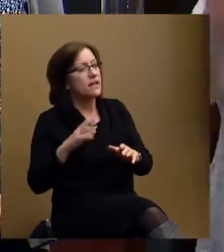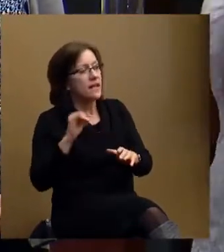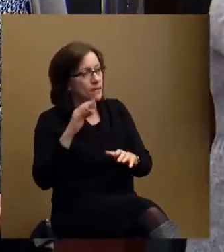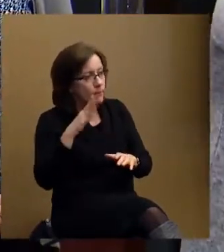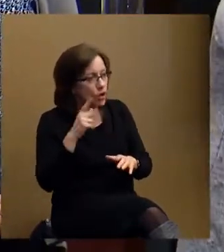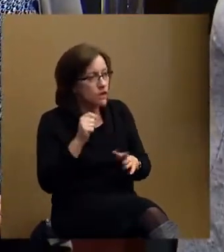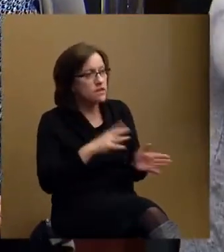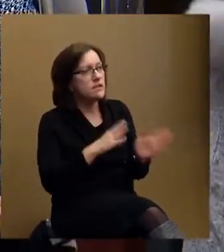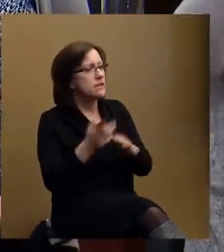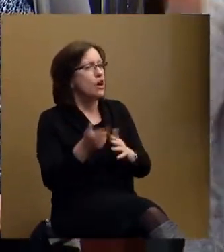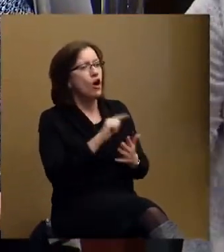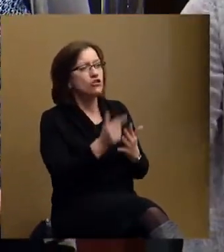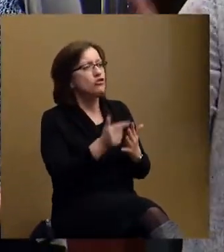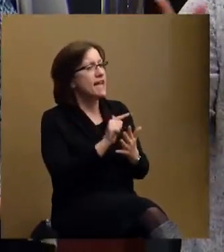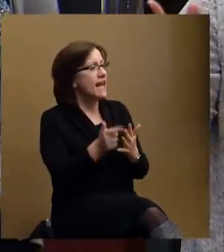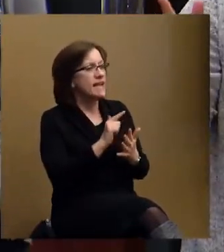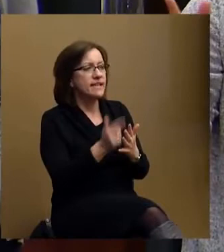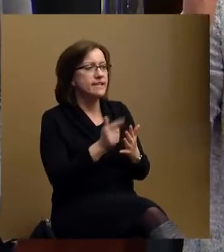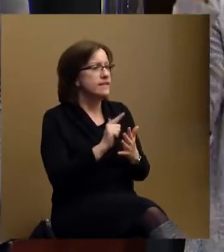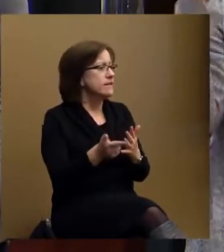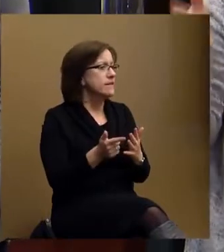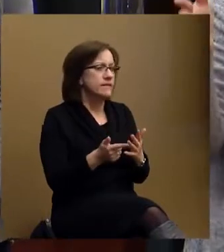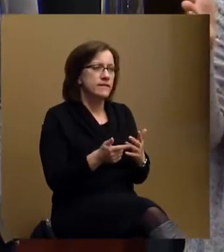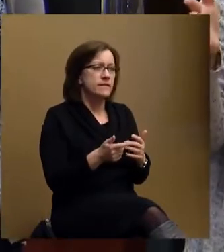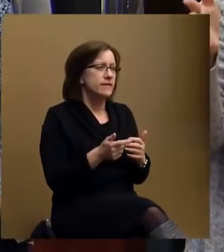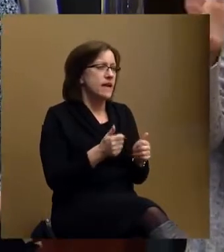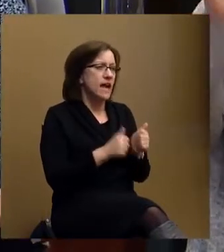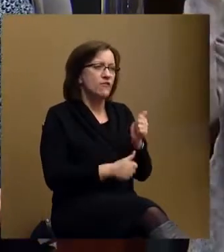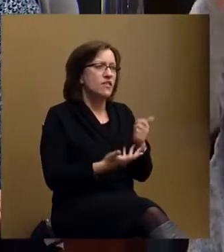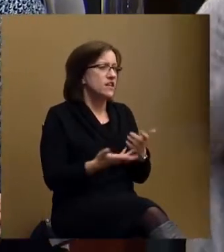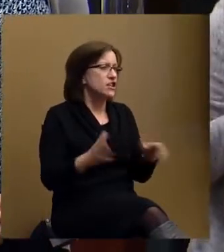input. One activity, input. Otherwise,